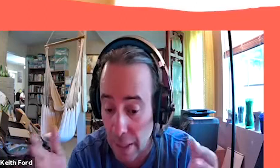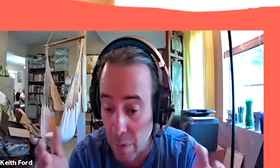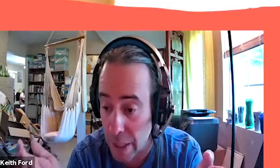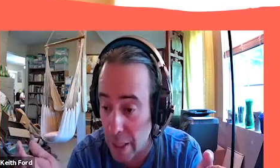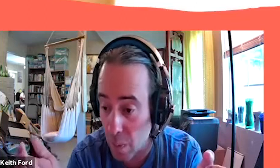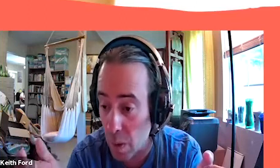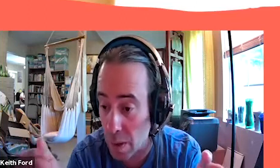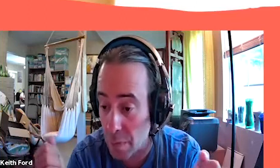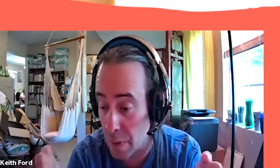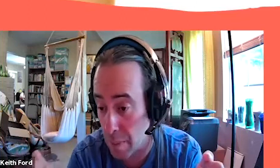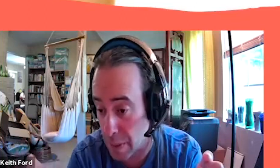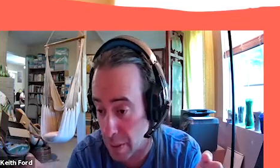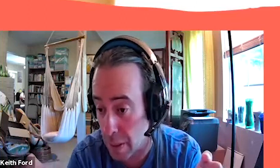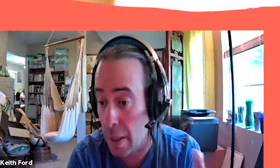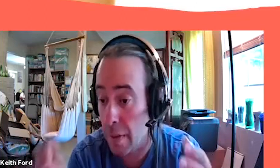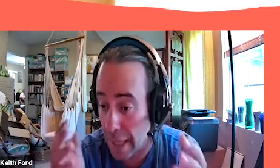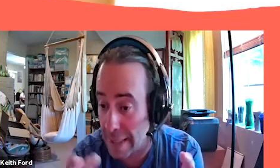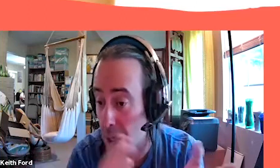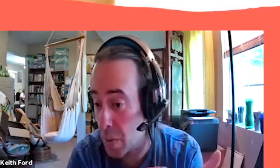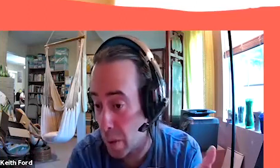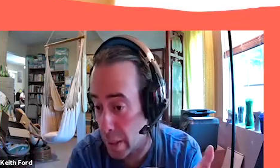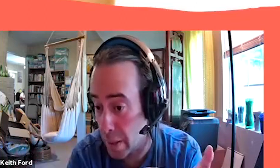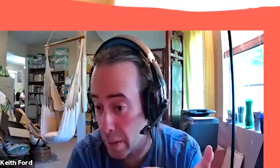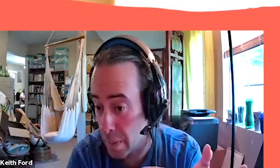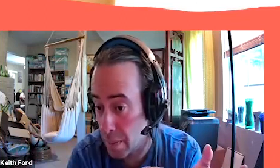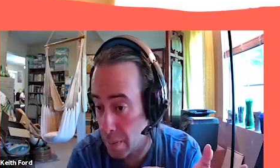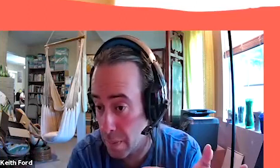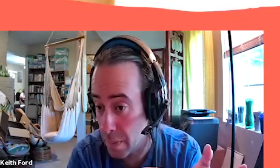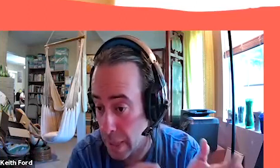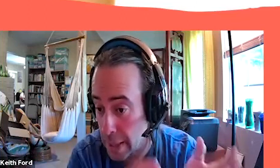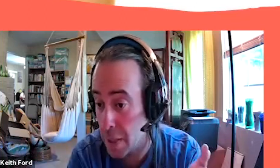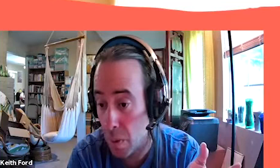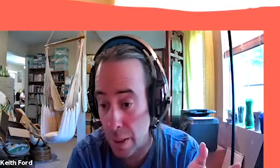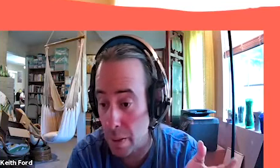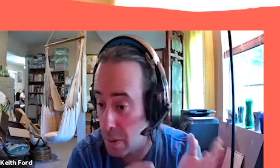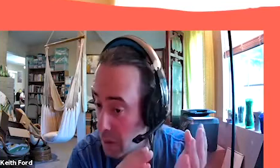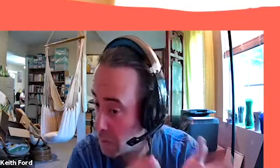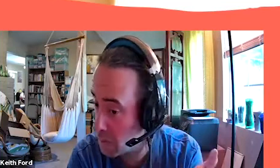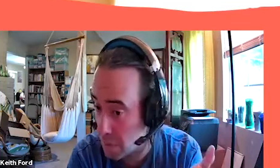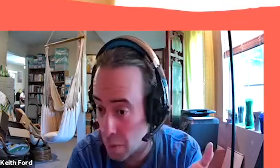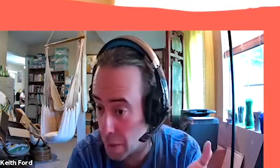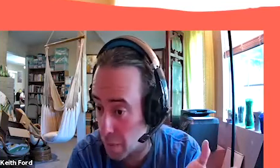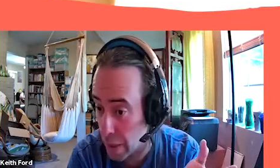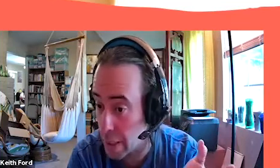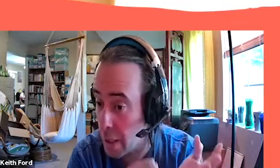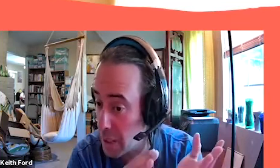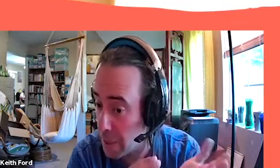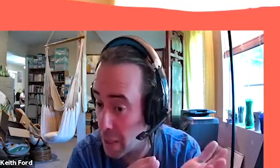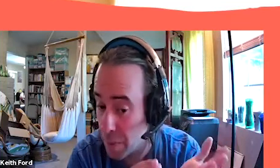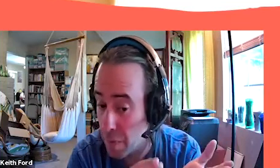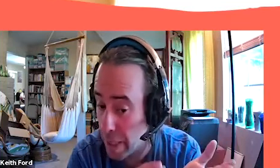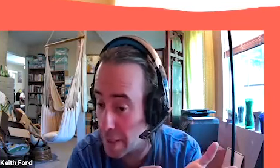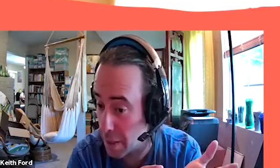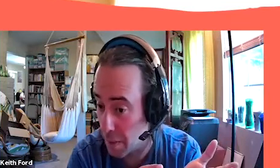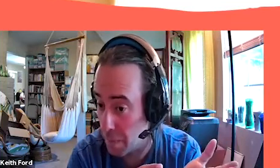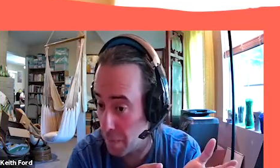assume that everybody here wants a full-time position. That's how you work it. That's how you work it. Don't be afraid to be a